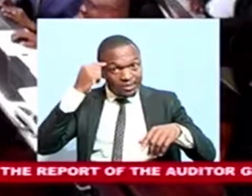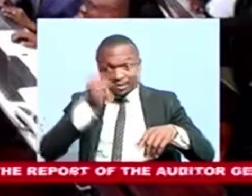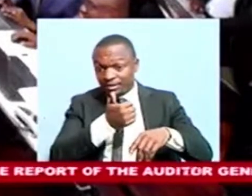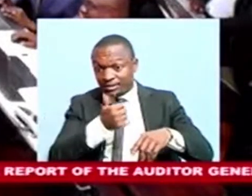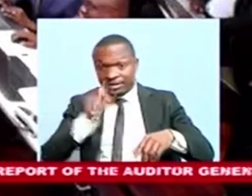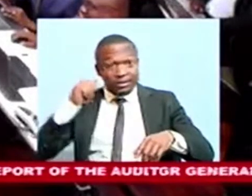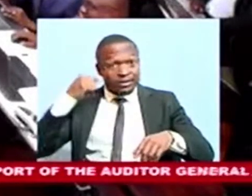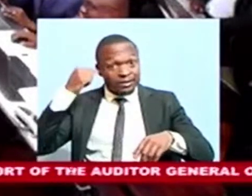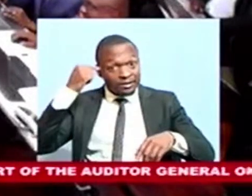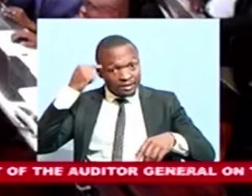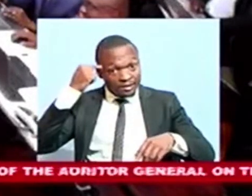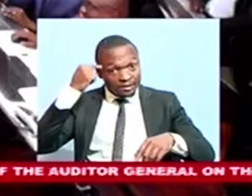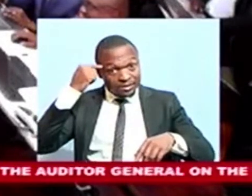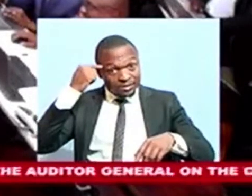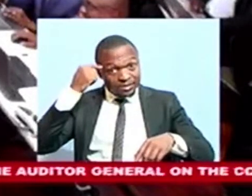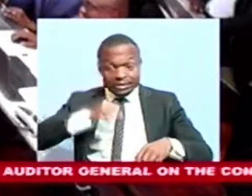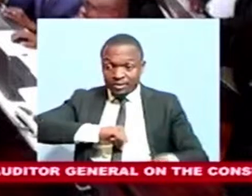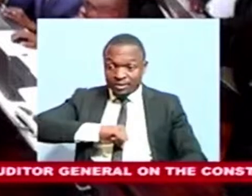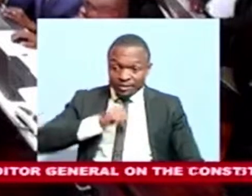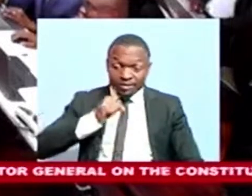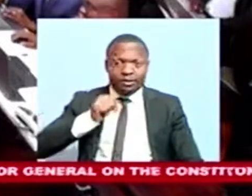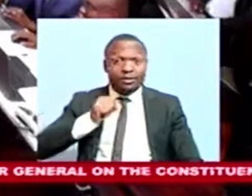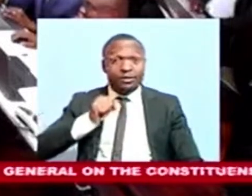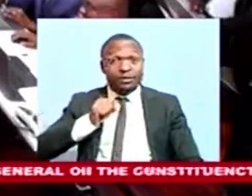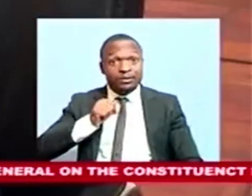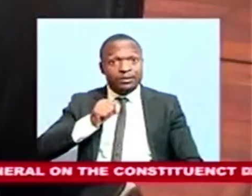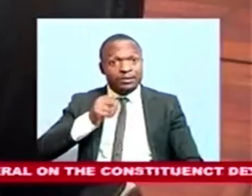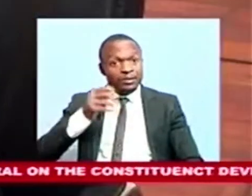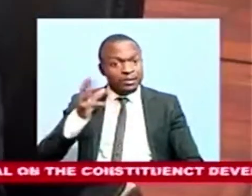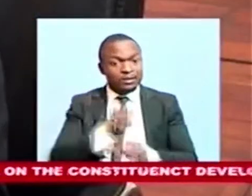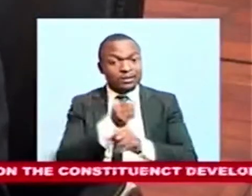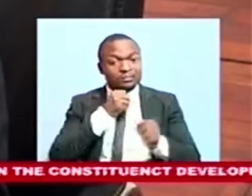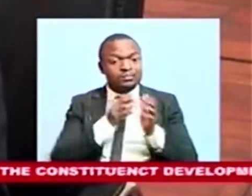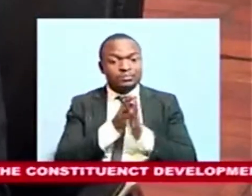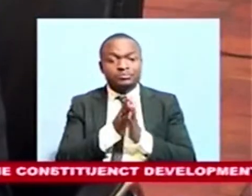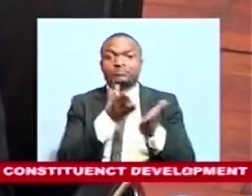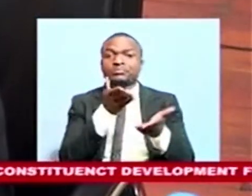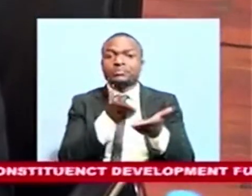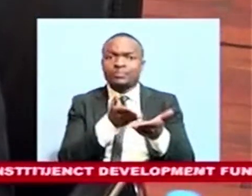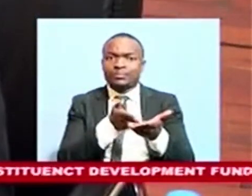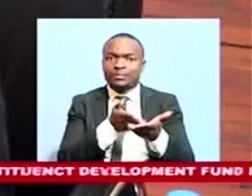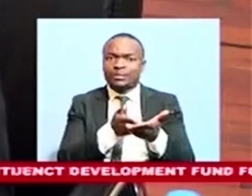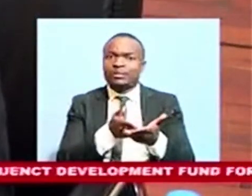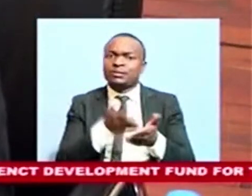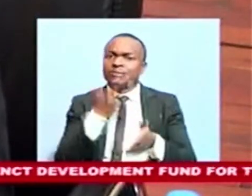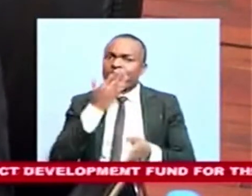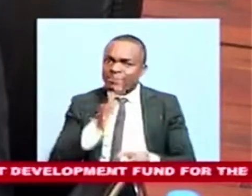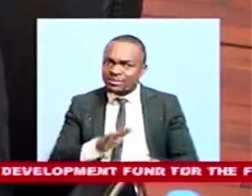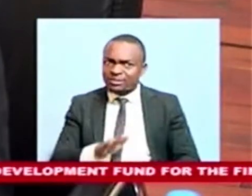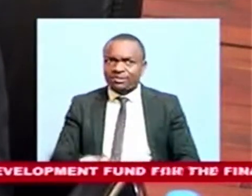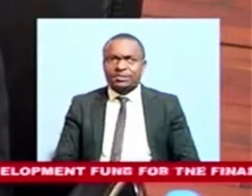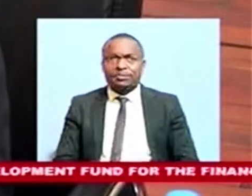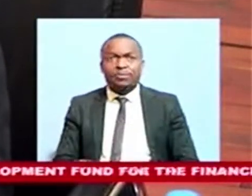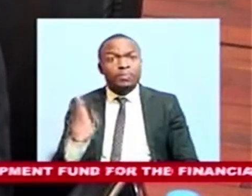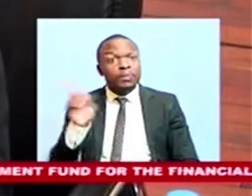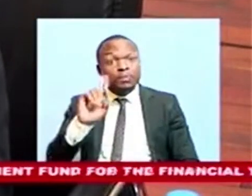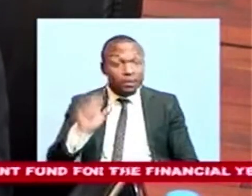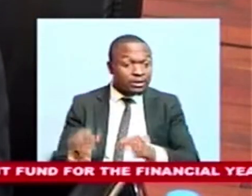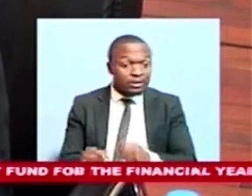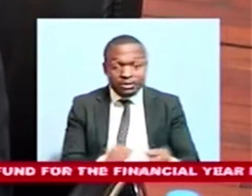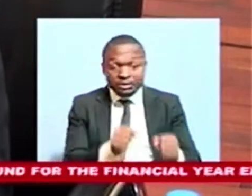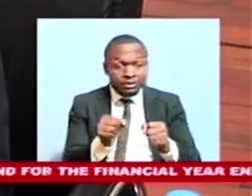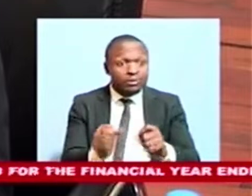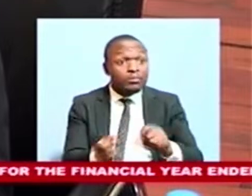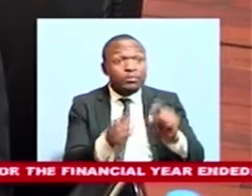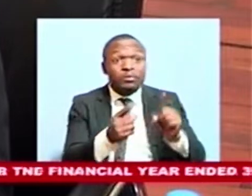government wings are taking interest into this. Chair, it is unheard of. Where has the system gone?